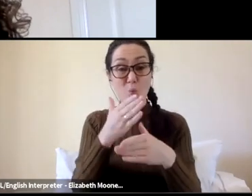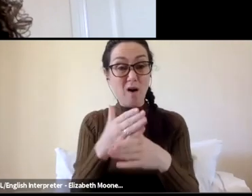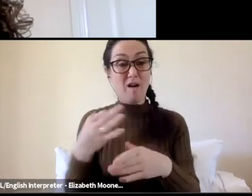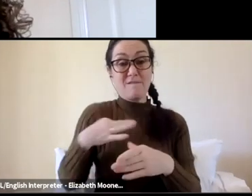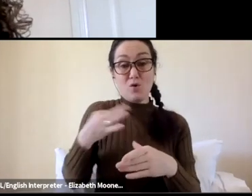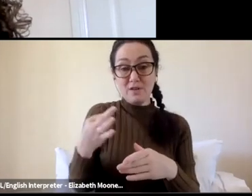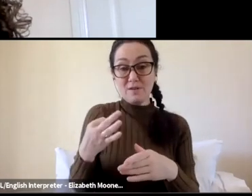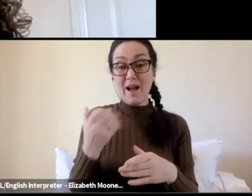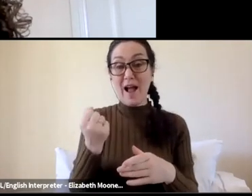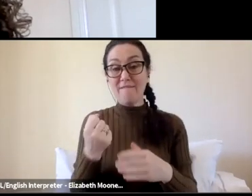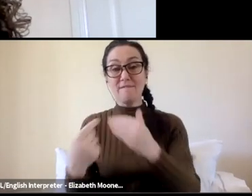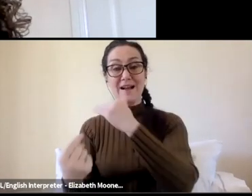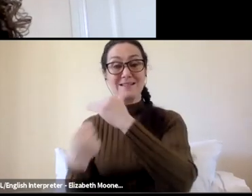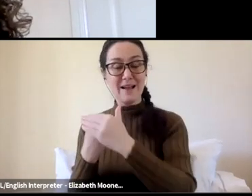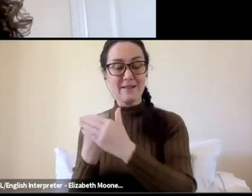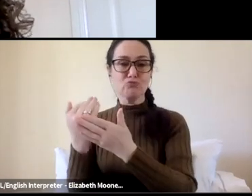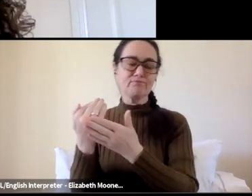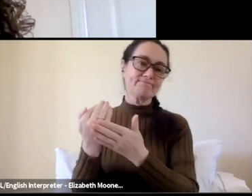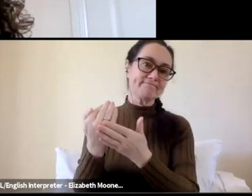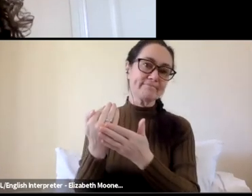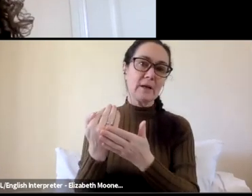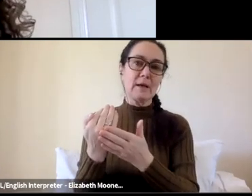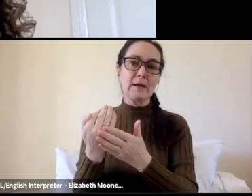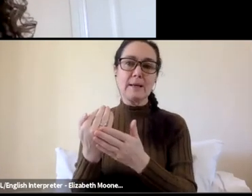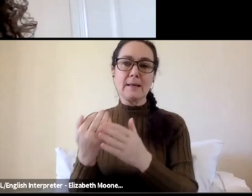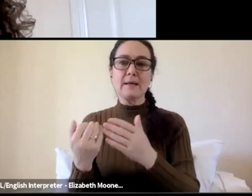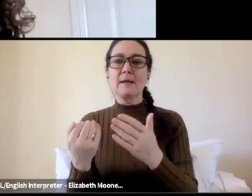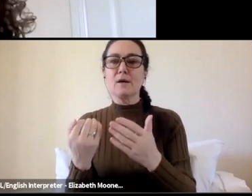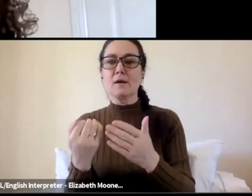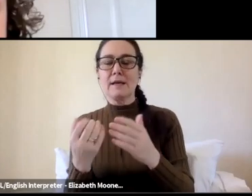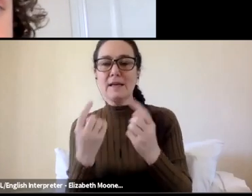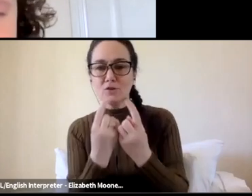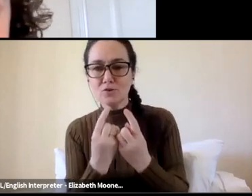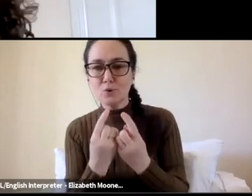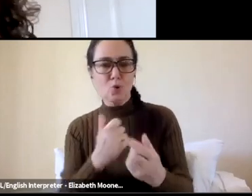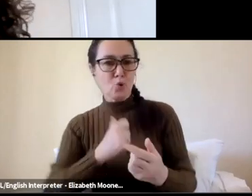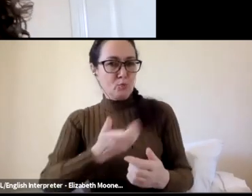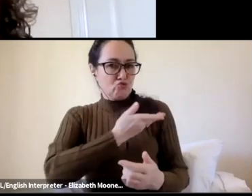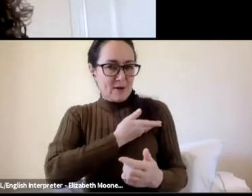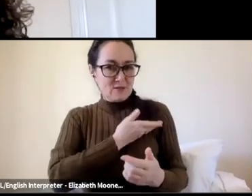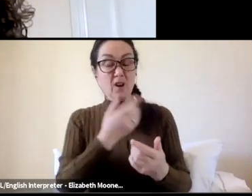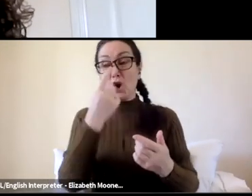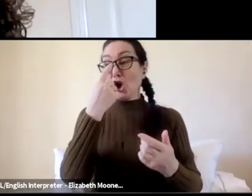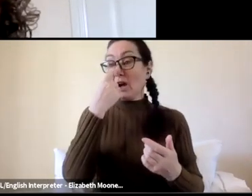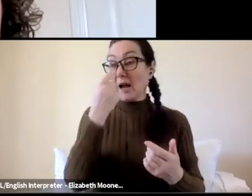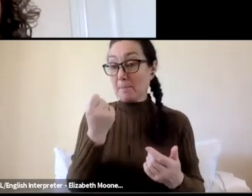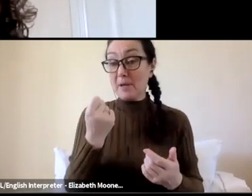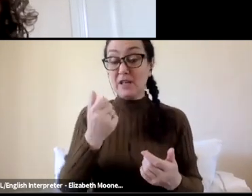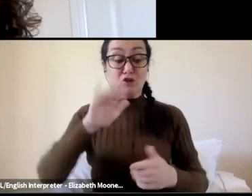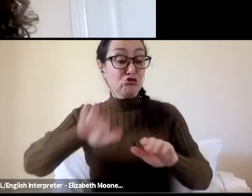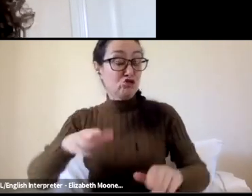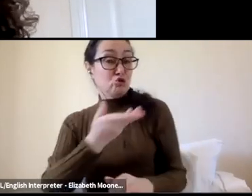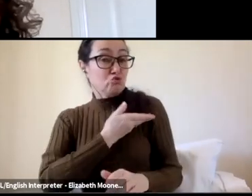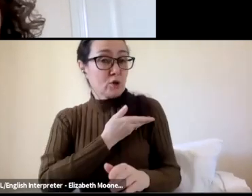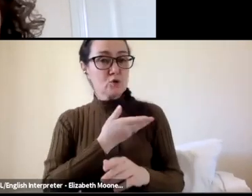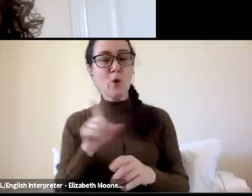got asylum, refugee and immigration issues, human rights for specific groups, so maybe children's rights you work in, or women's rights,